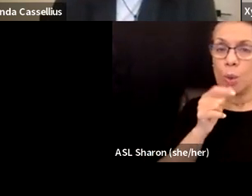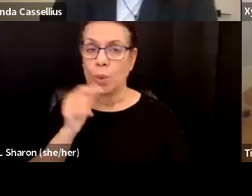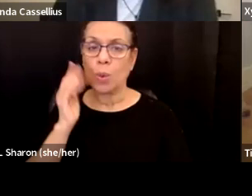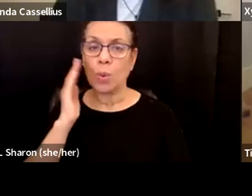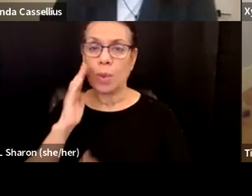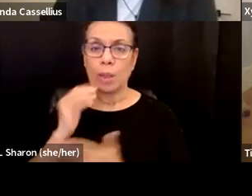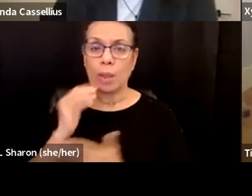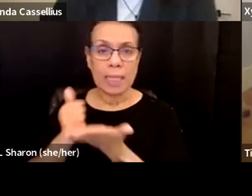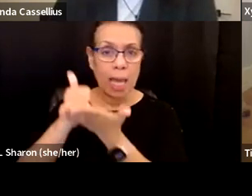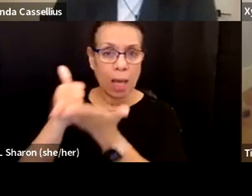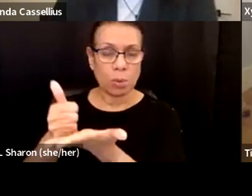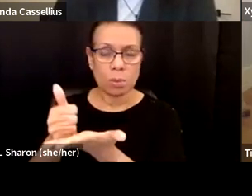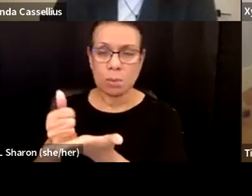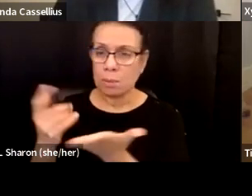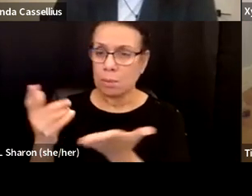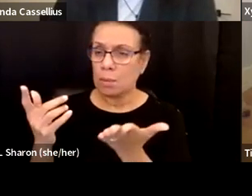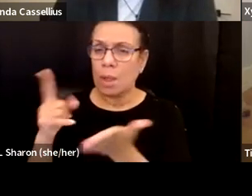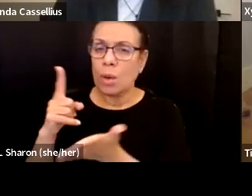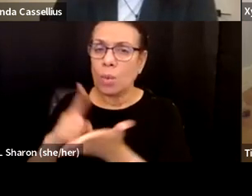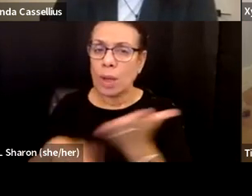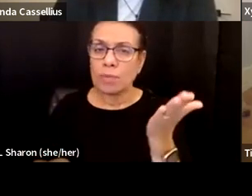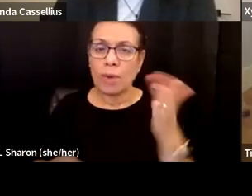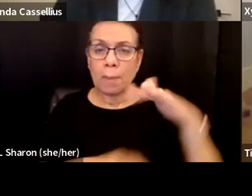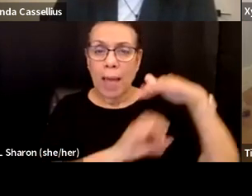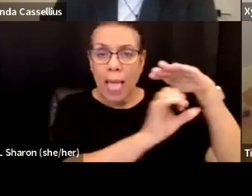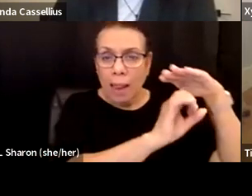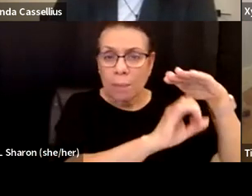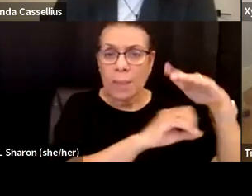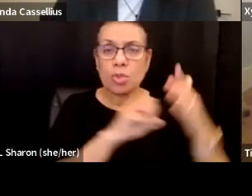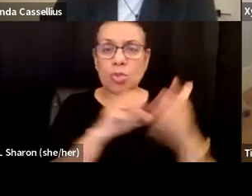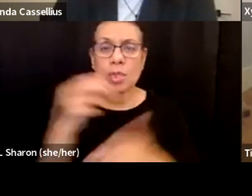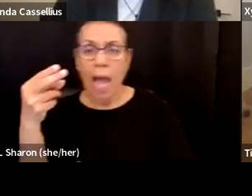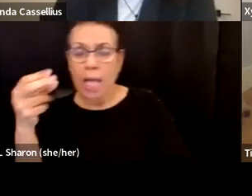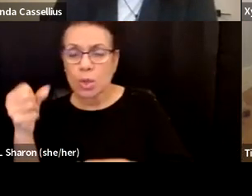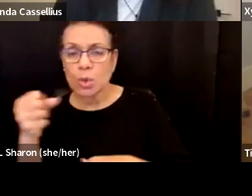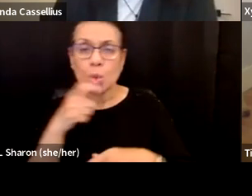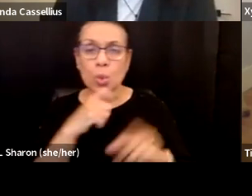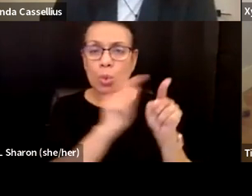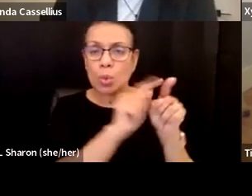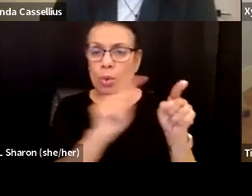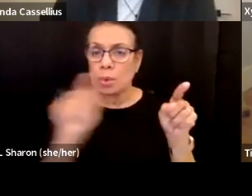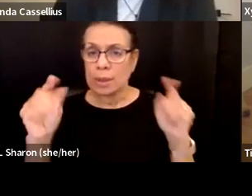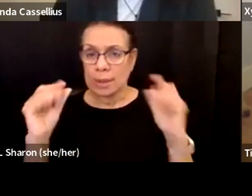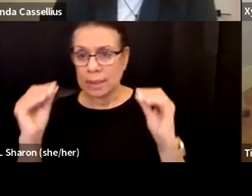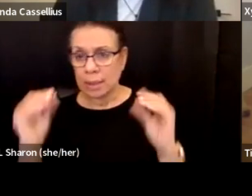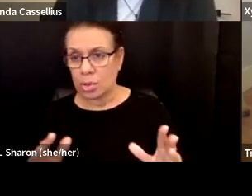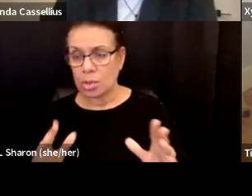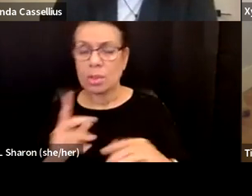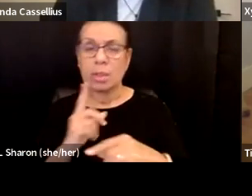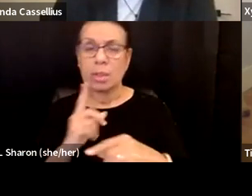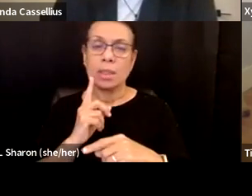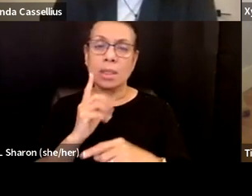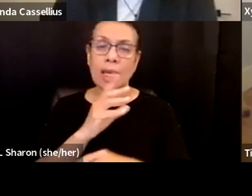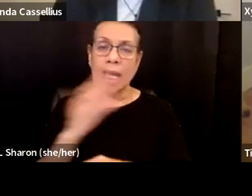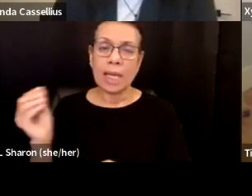helped like through this program is there a breakdown between like elementary high school and of course that breakdown extends to